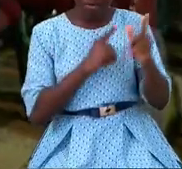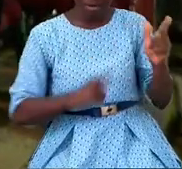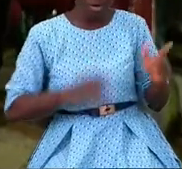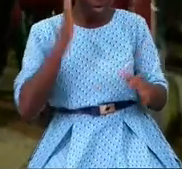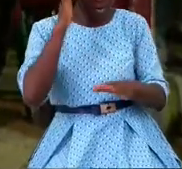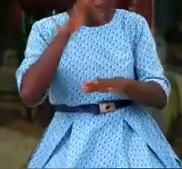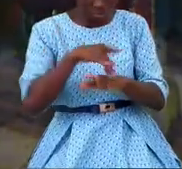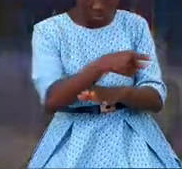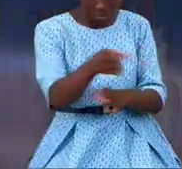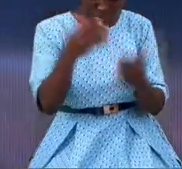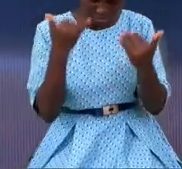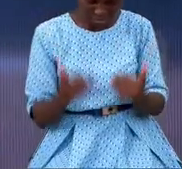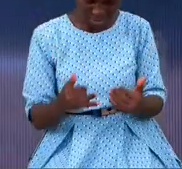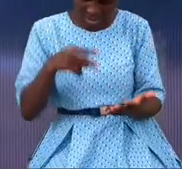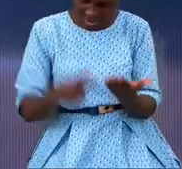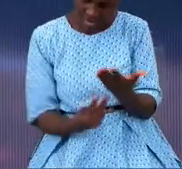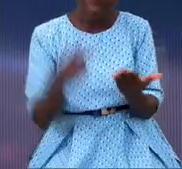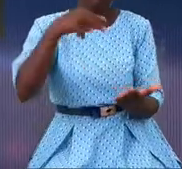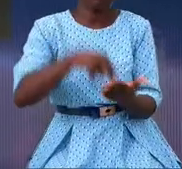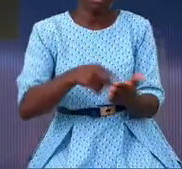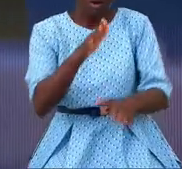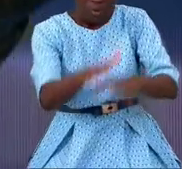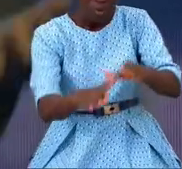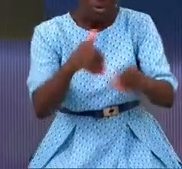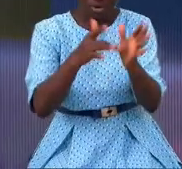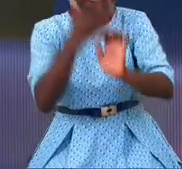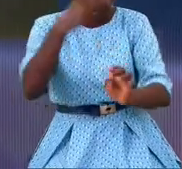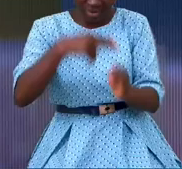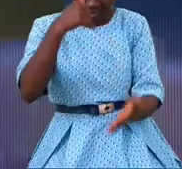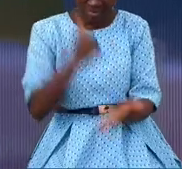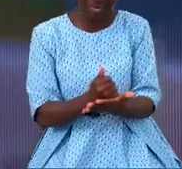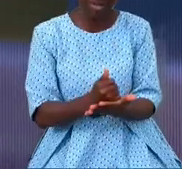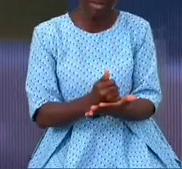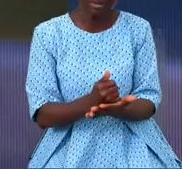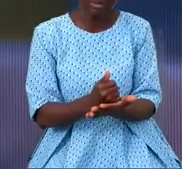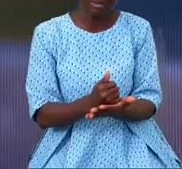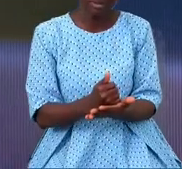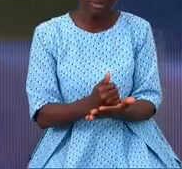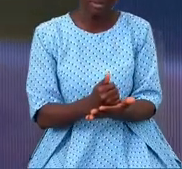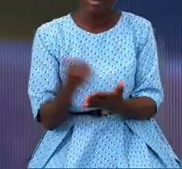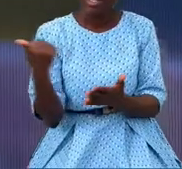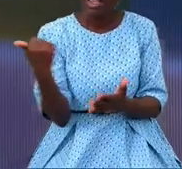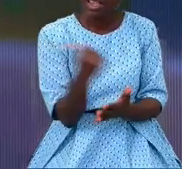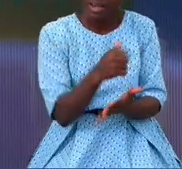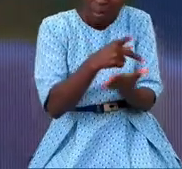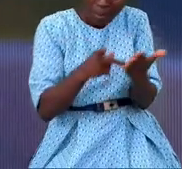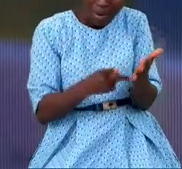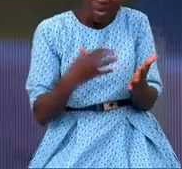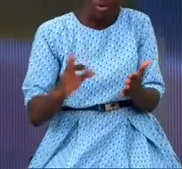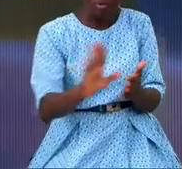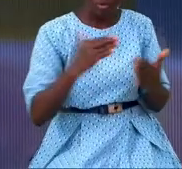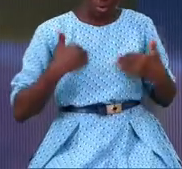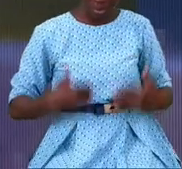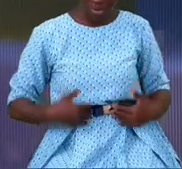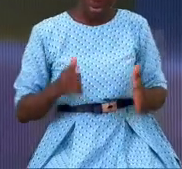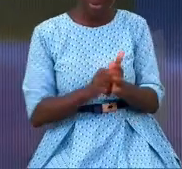Any part of the body that is dried up, withered, cannot move, I pray the power of the Lord